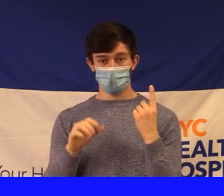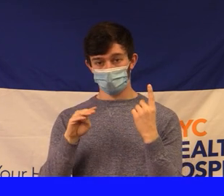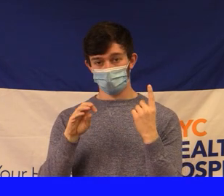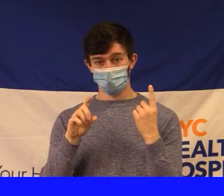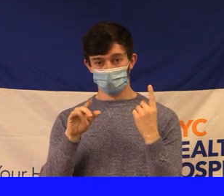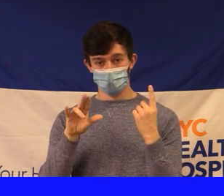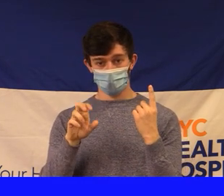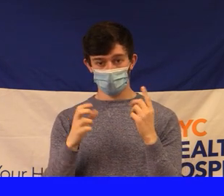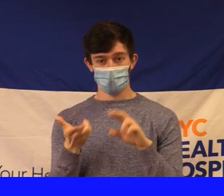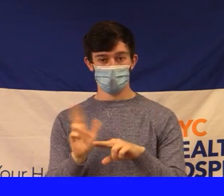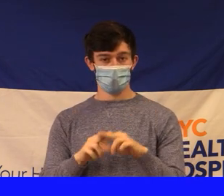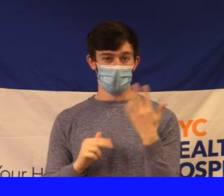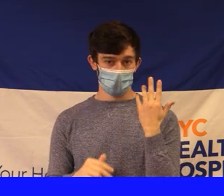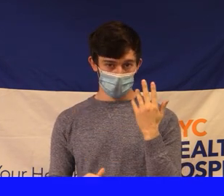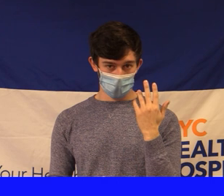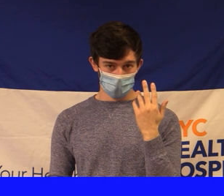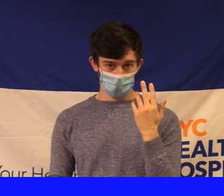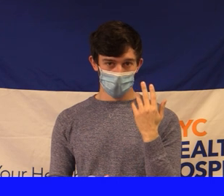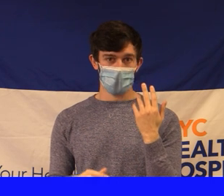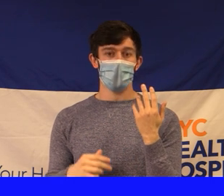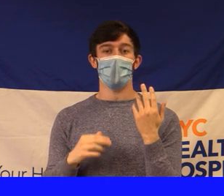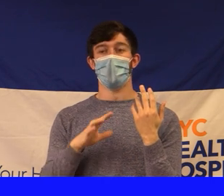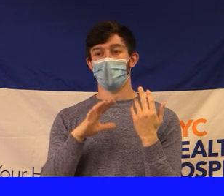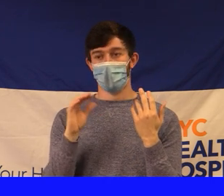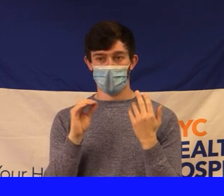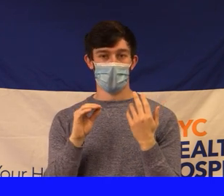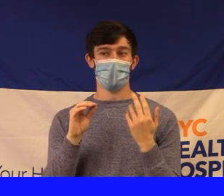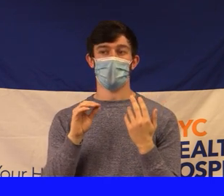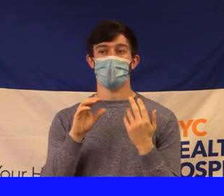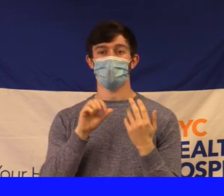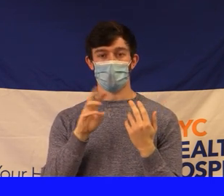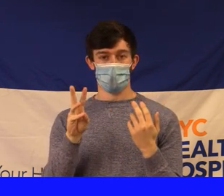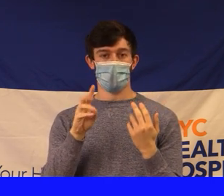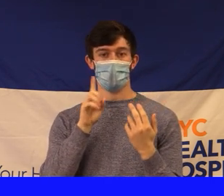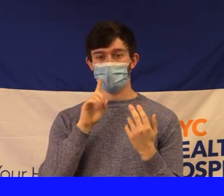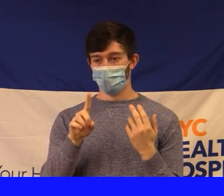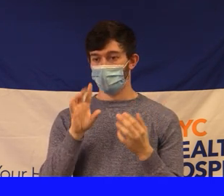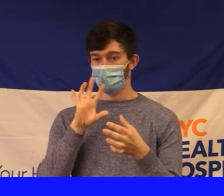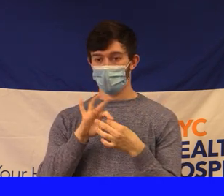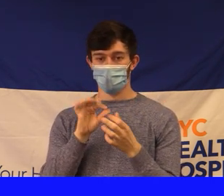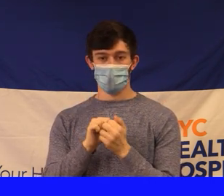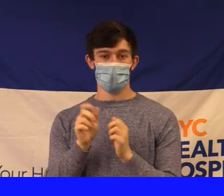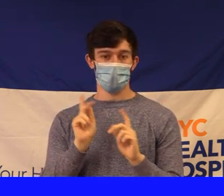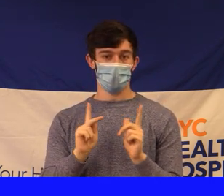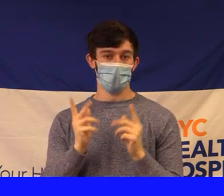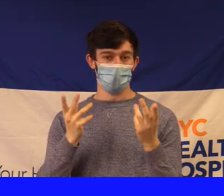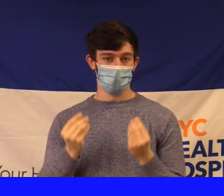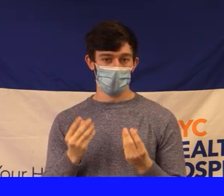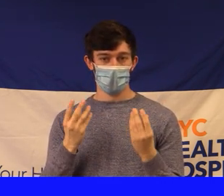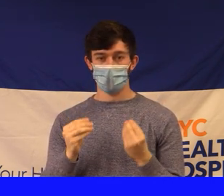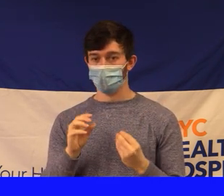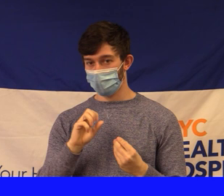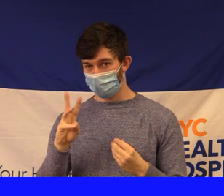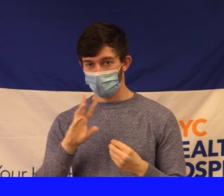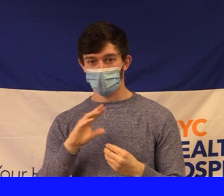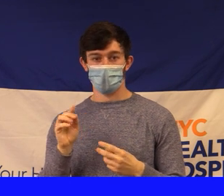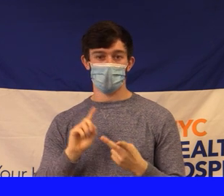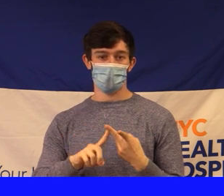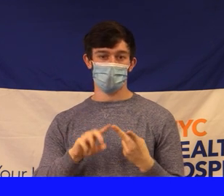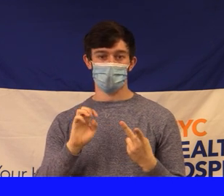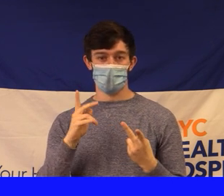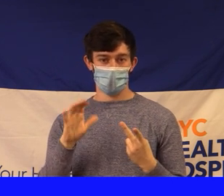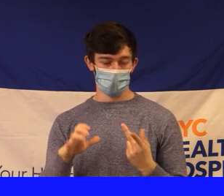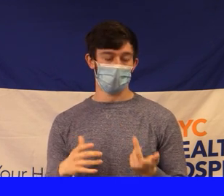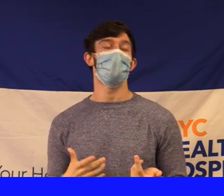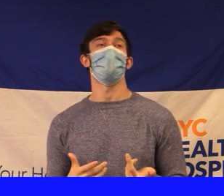we're also then creating the necessary interfaces for it to speak with Epic and PeopleSoft. Right, that's terrific. And so I